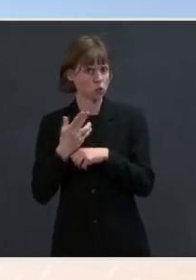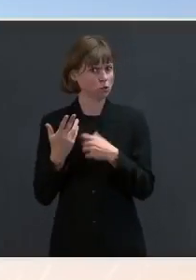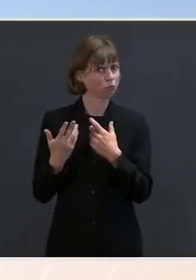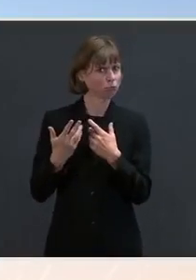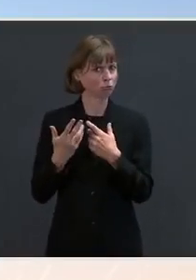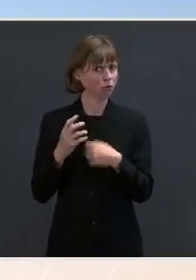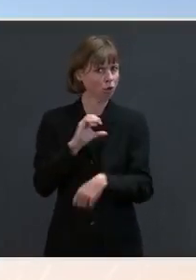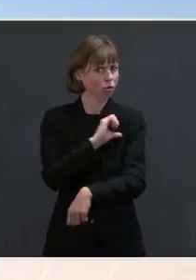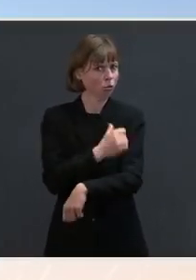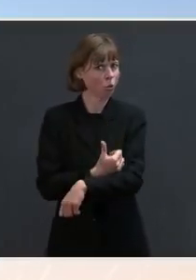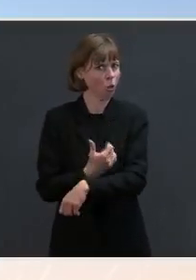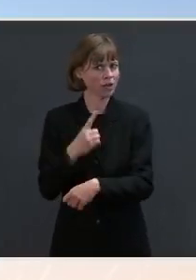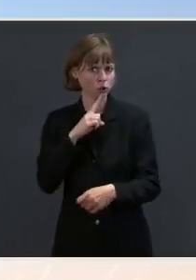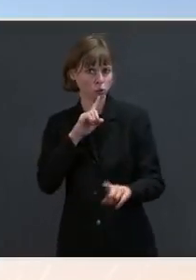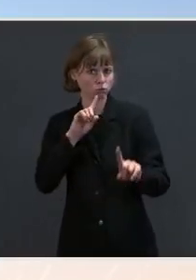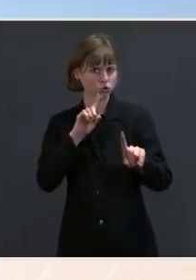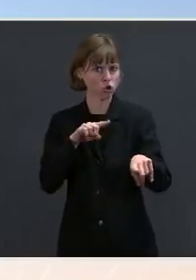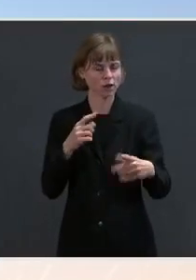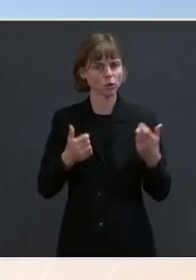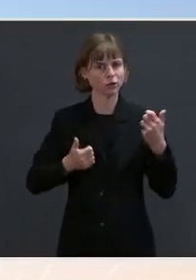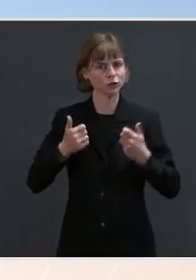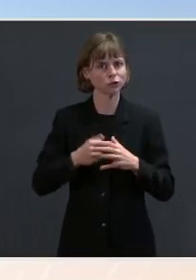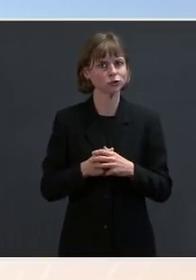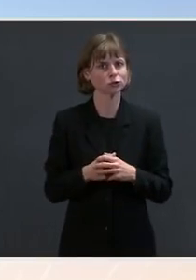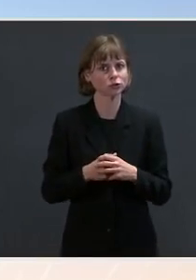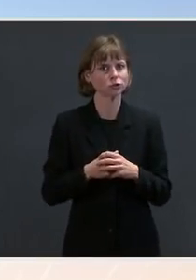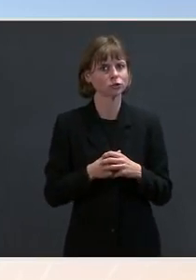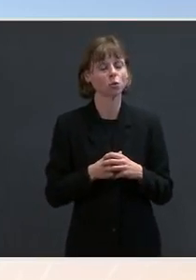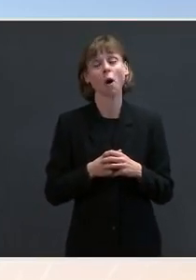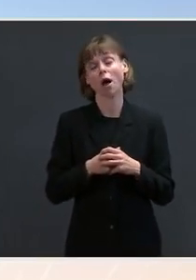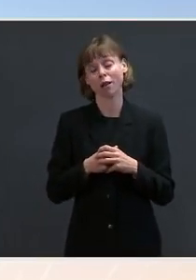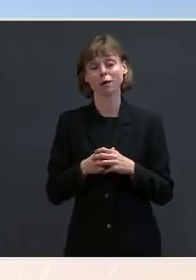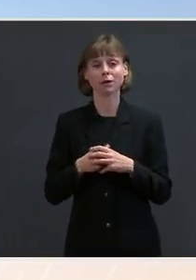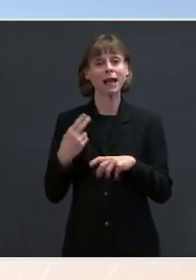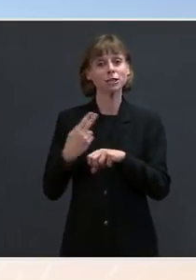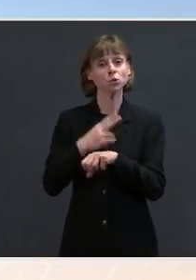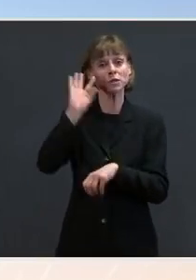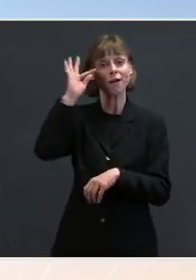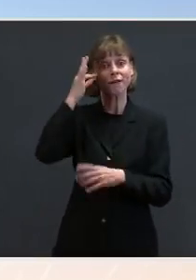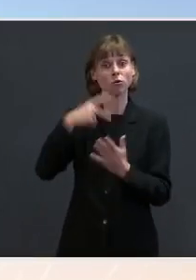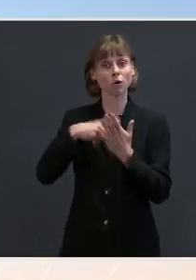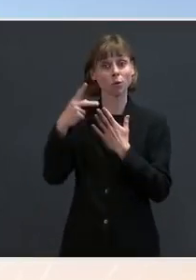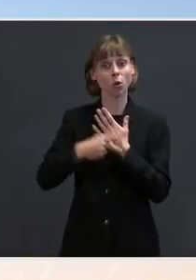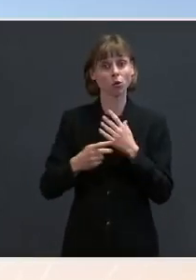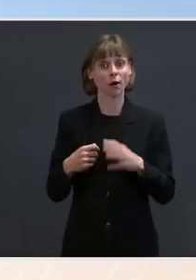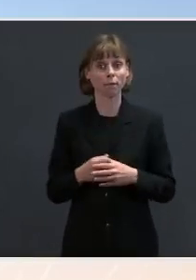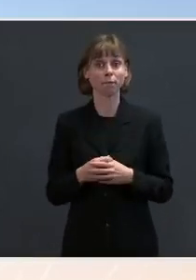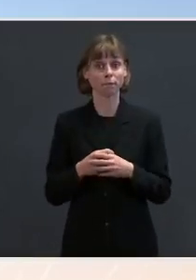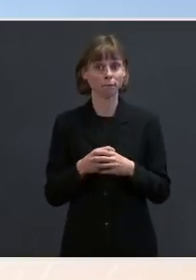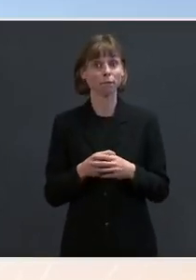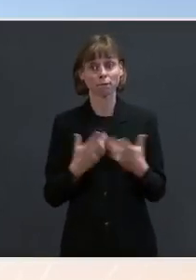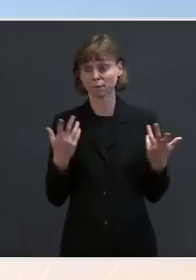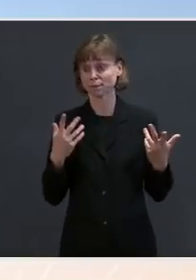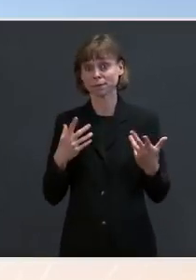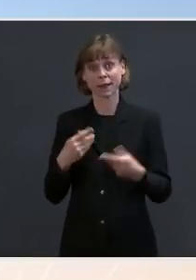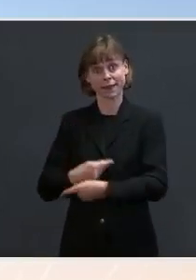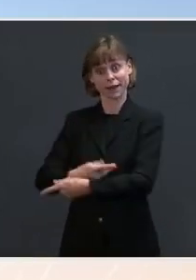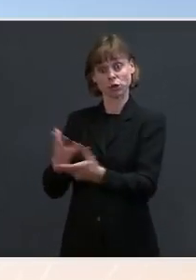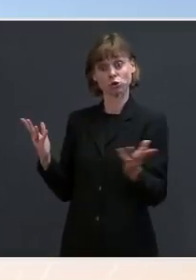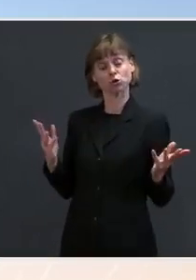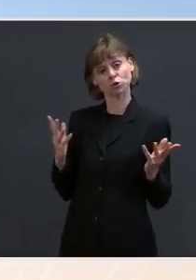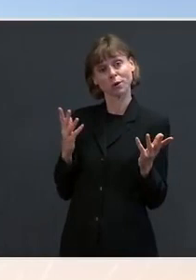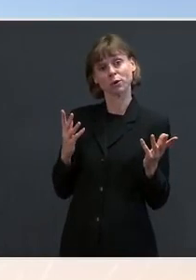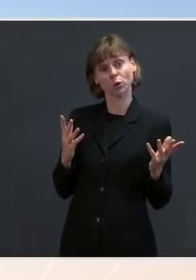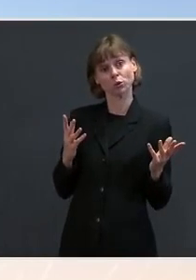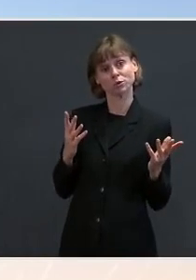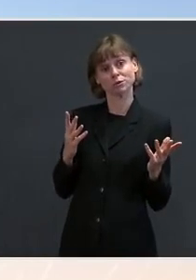authority to direct them? Well, again, he is using a federal program that is distributing vaccines to pharmacies across